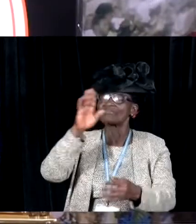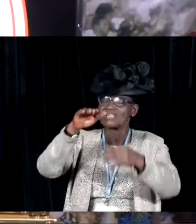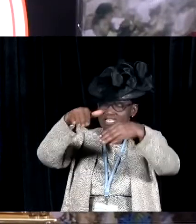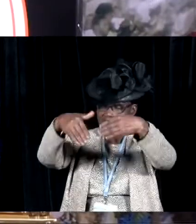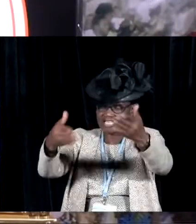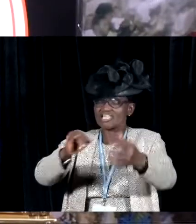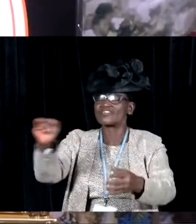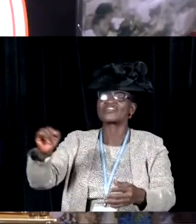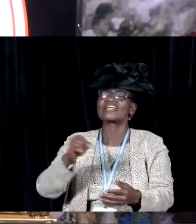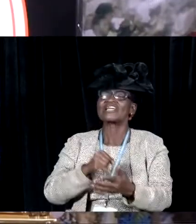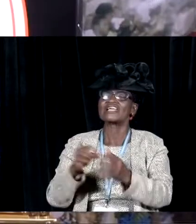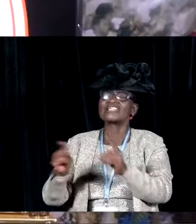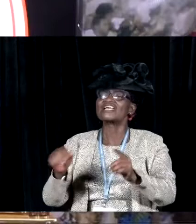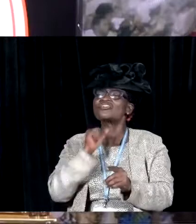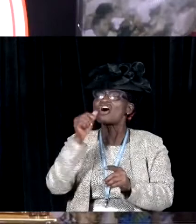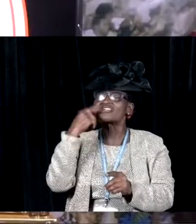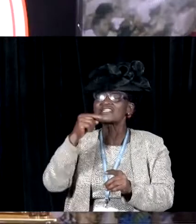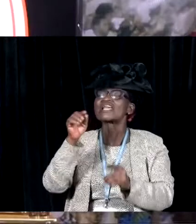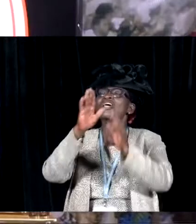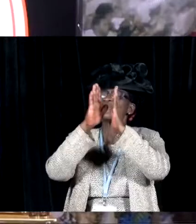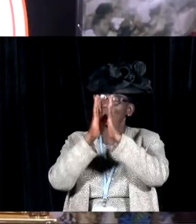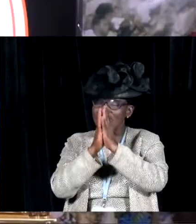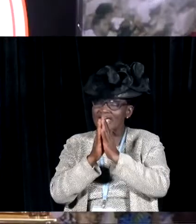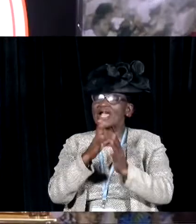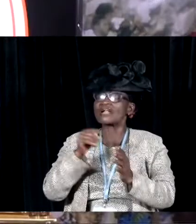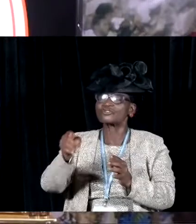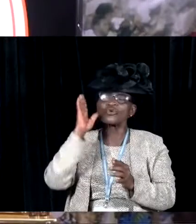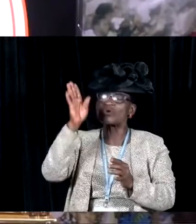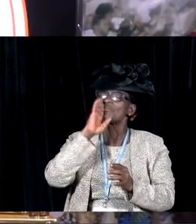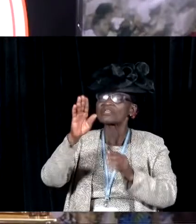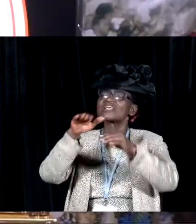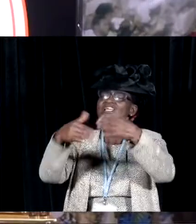say, pray and you shall be given. He said, give.